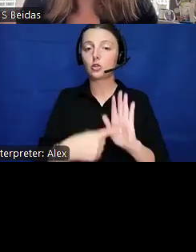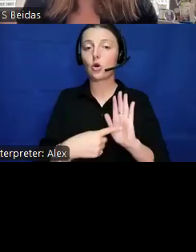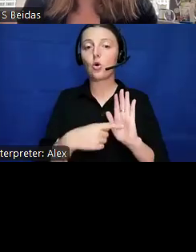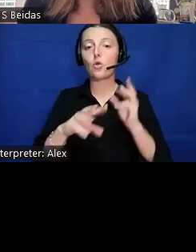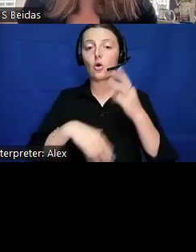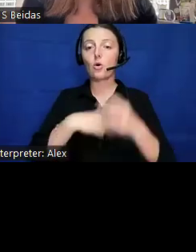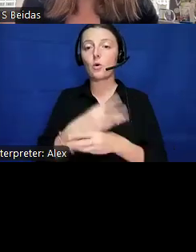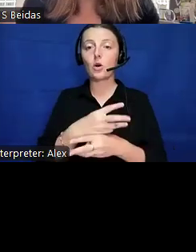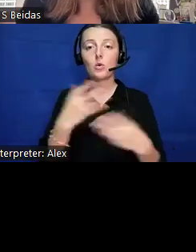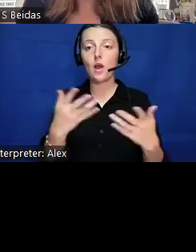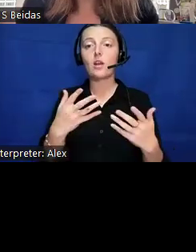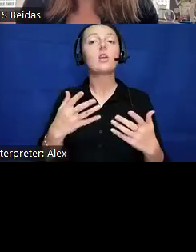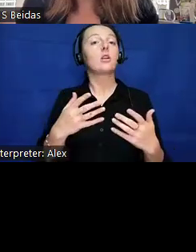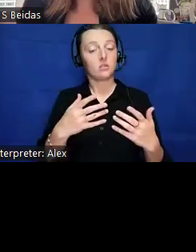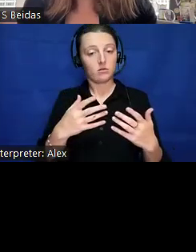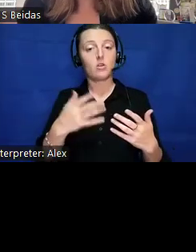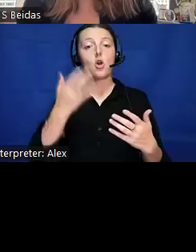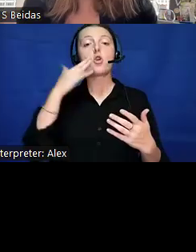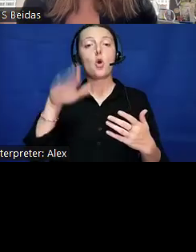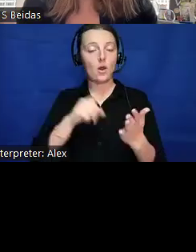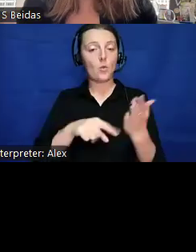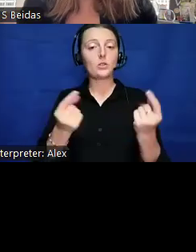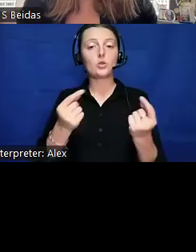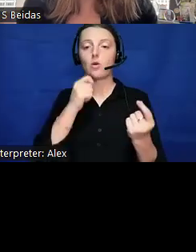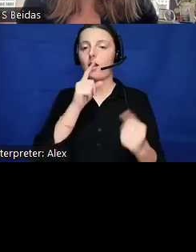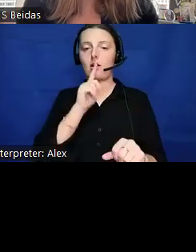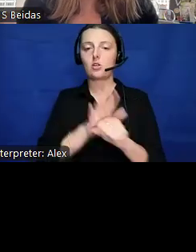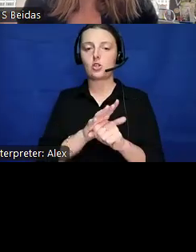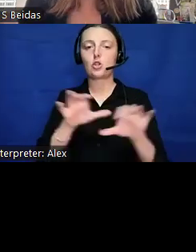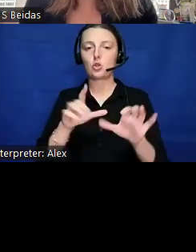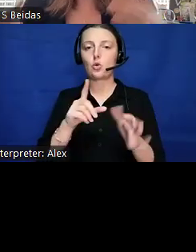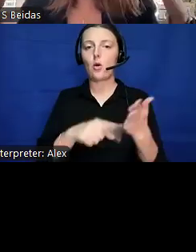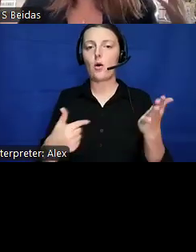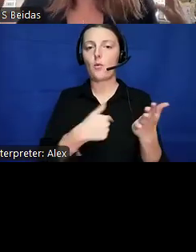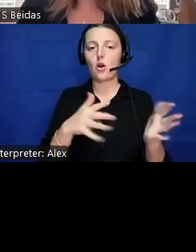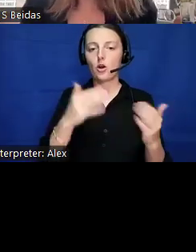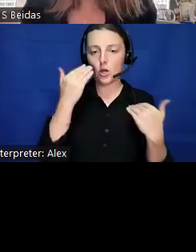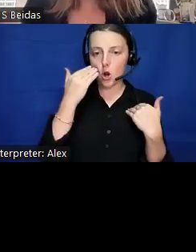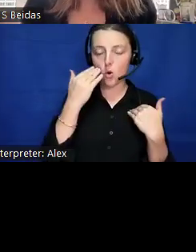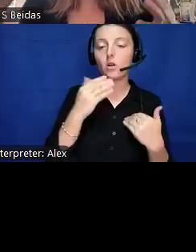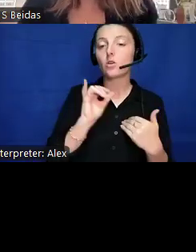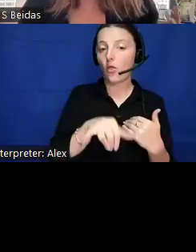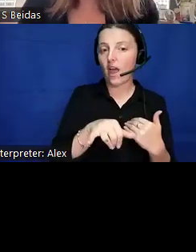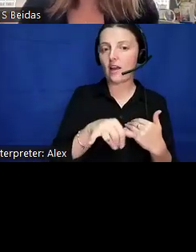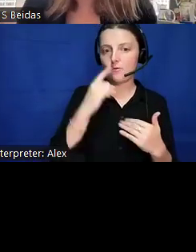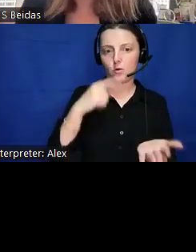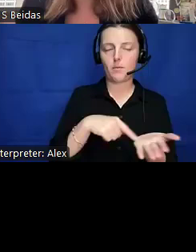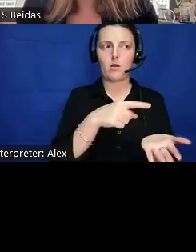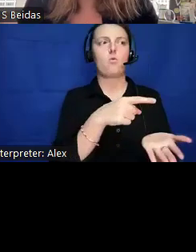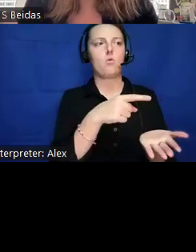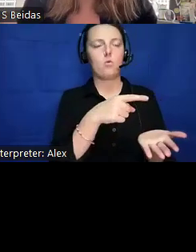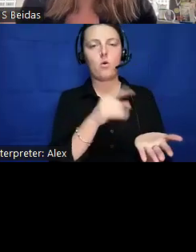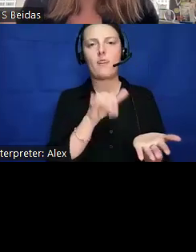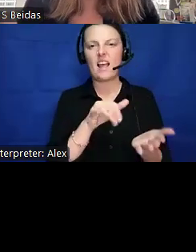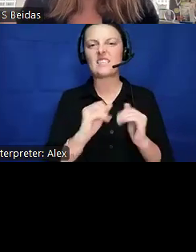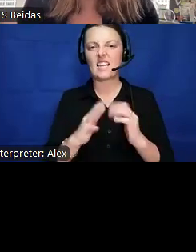doesn't ensure doing what we know. That for me was a really important inflection point of, implementation science landing